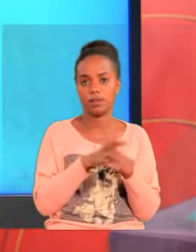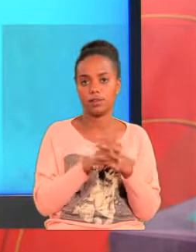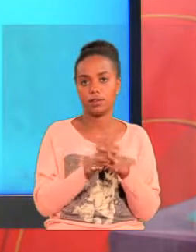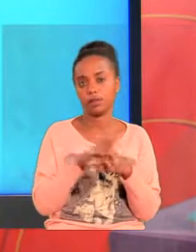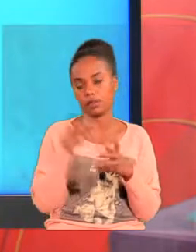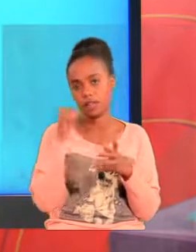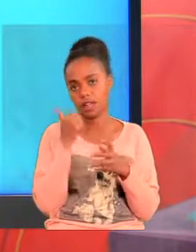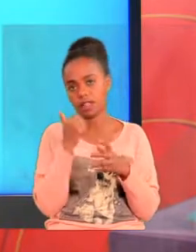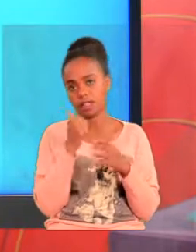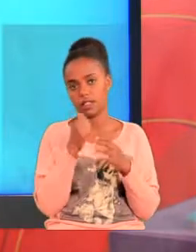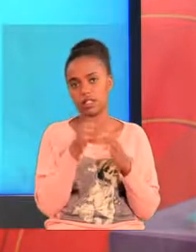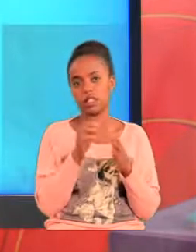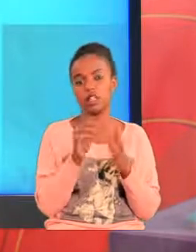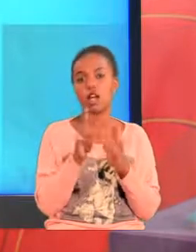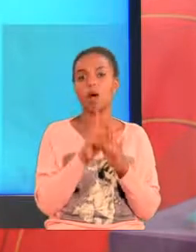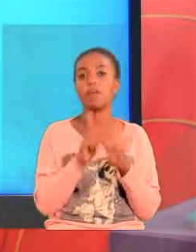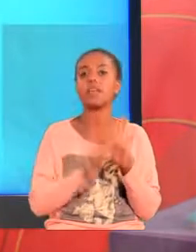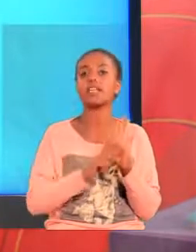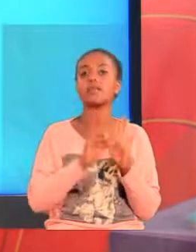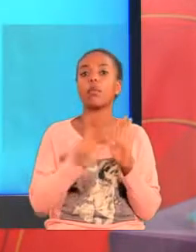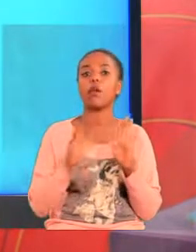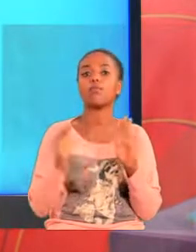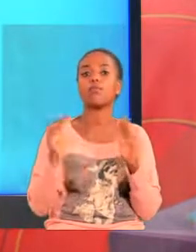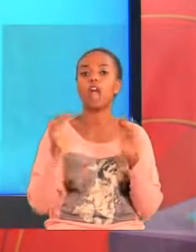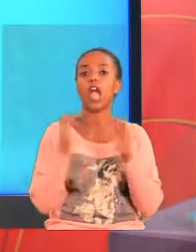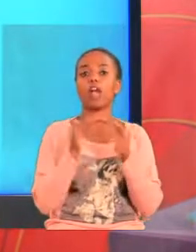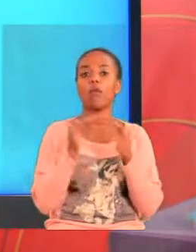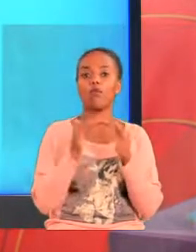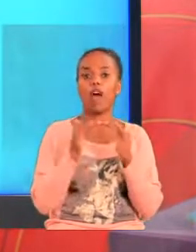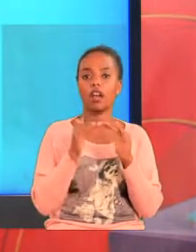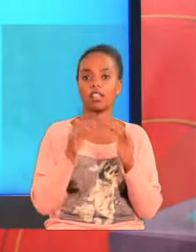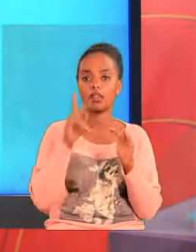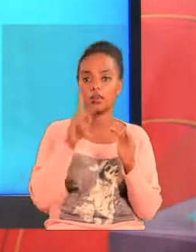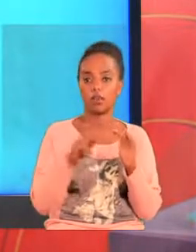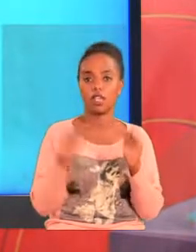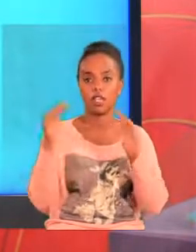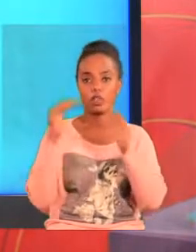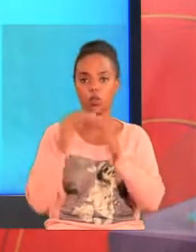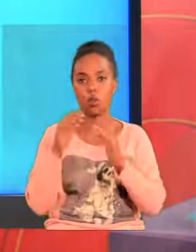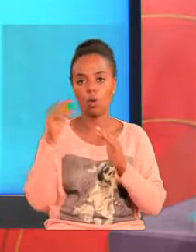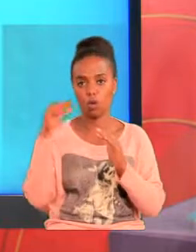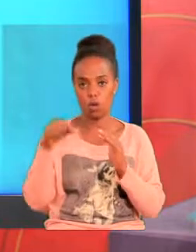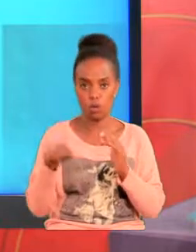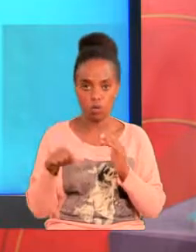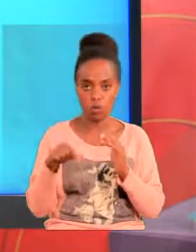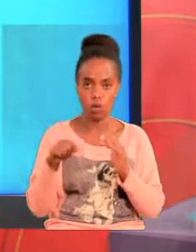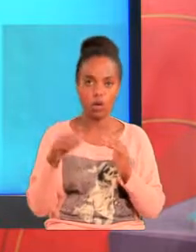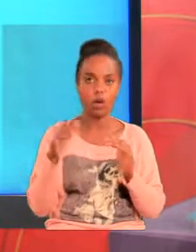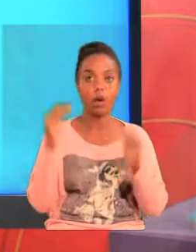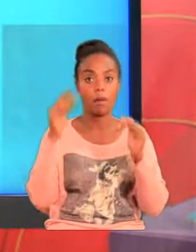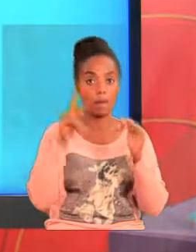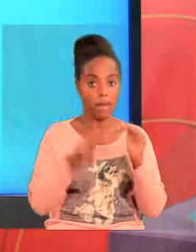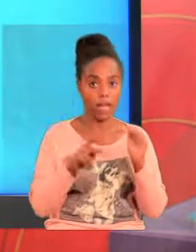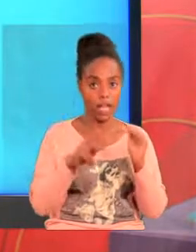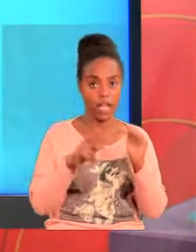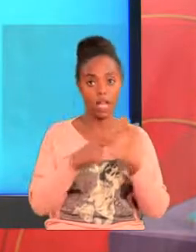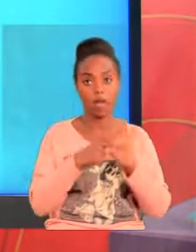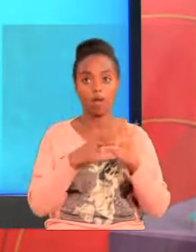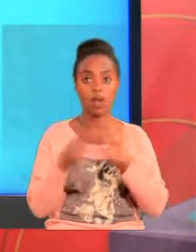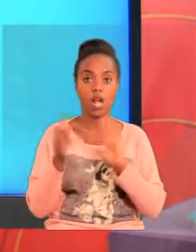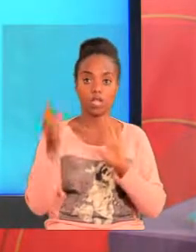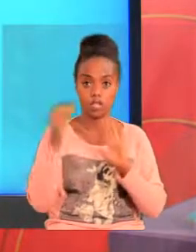one, principle of equivalence. If P is equivalent to Q, or if P by implies